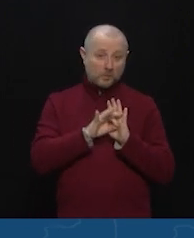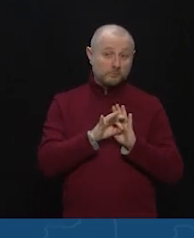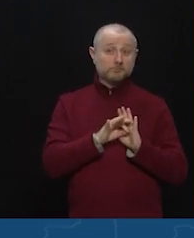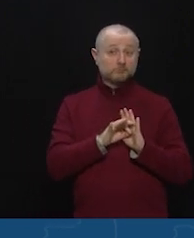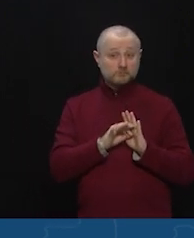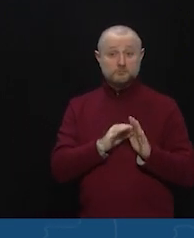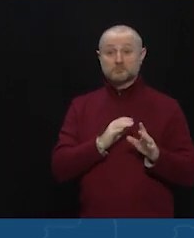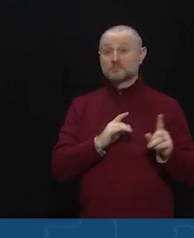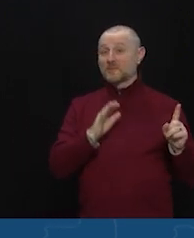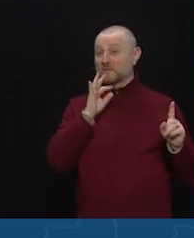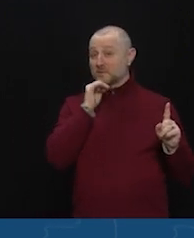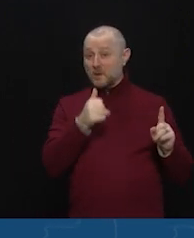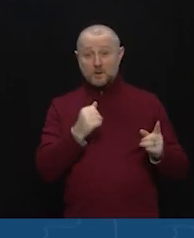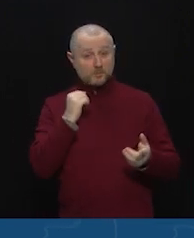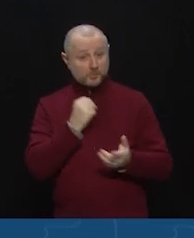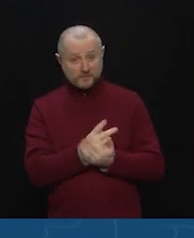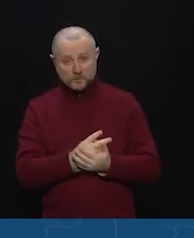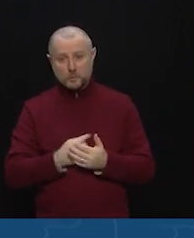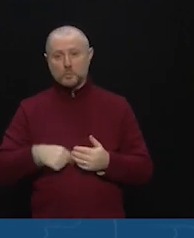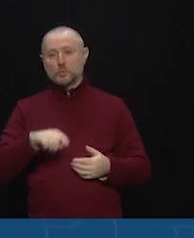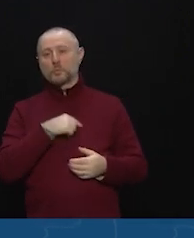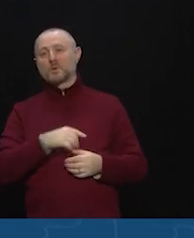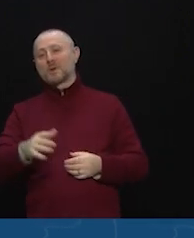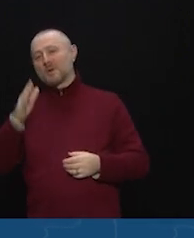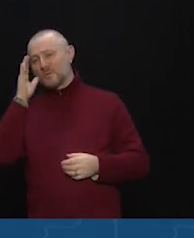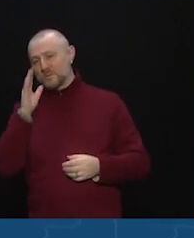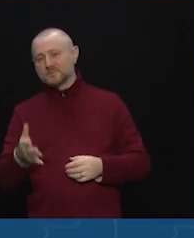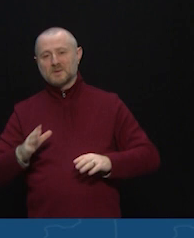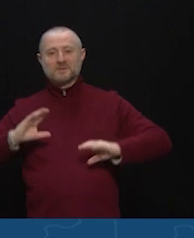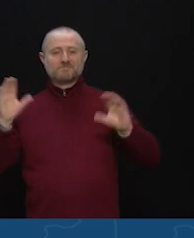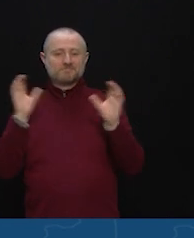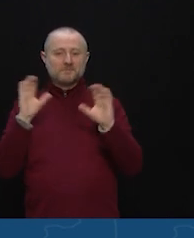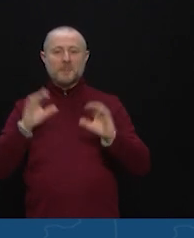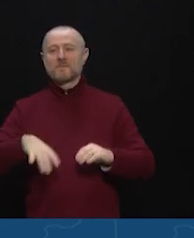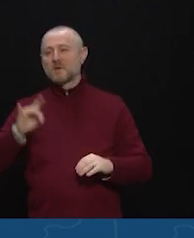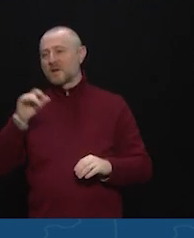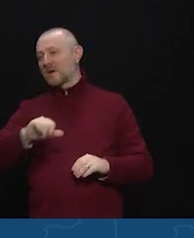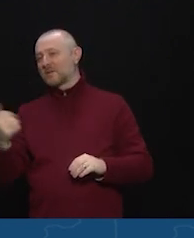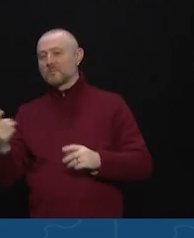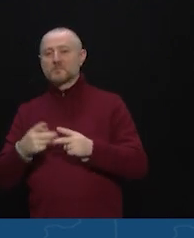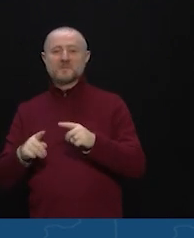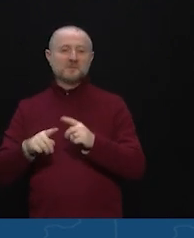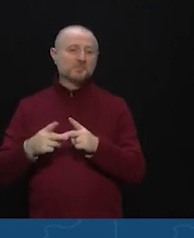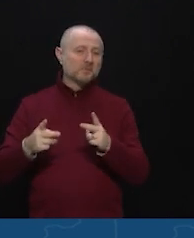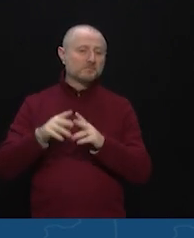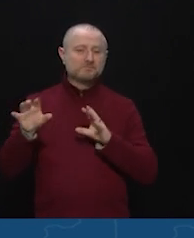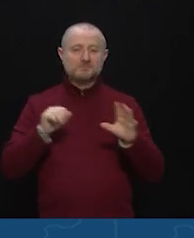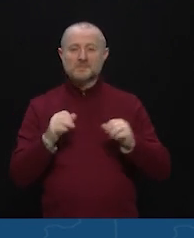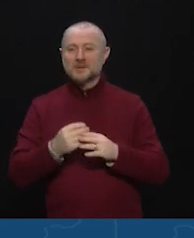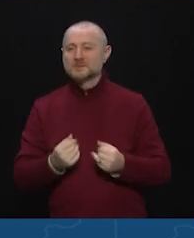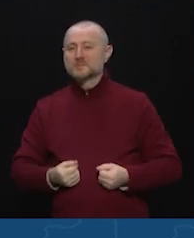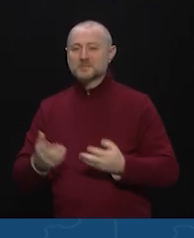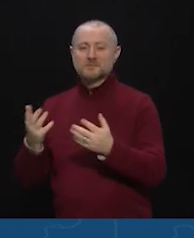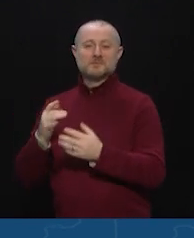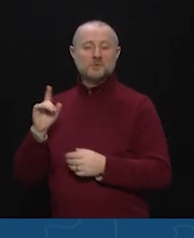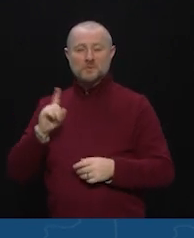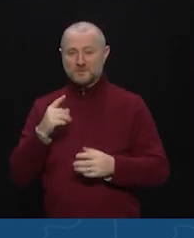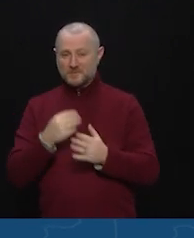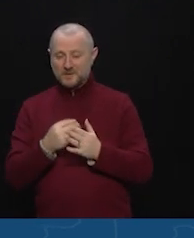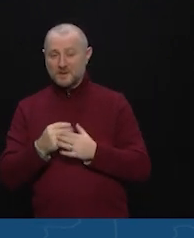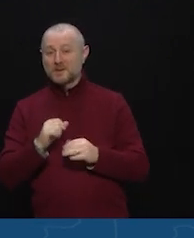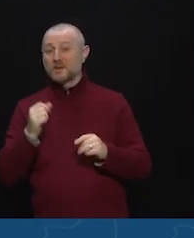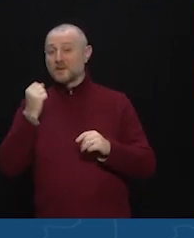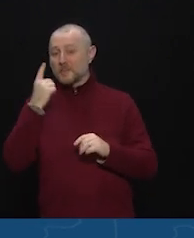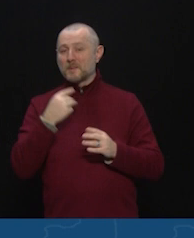not approved, we'll find other places to spend that money. But the aid can be used to